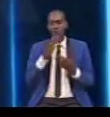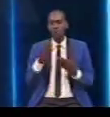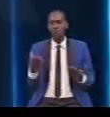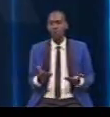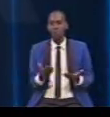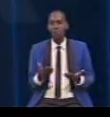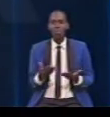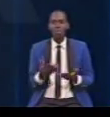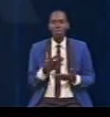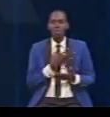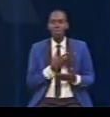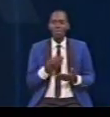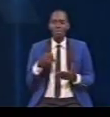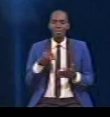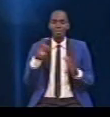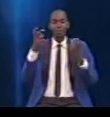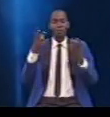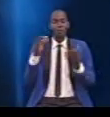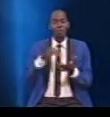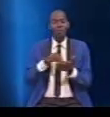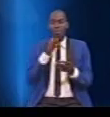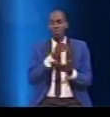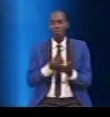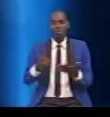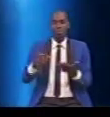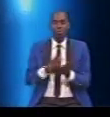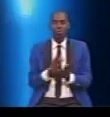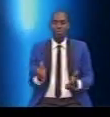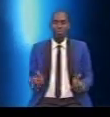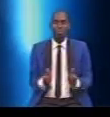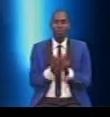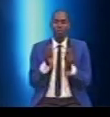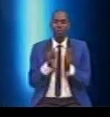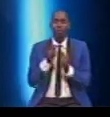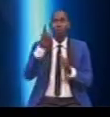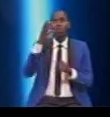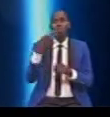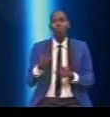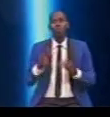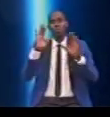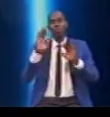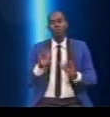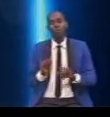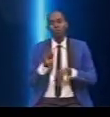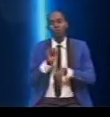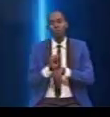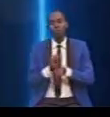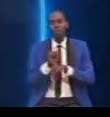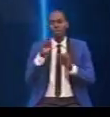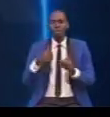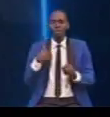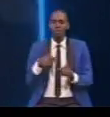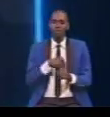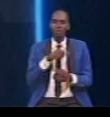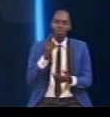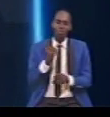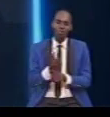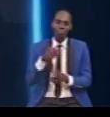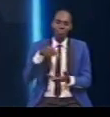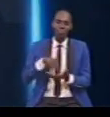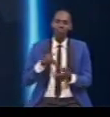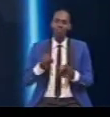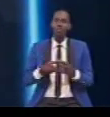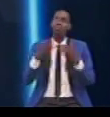is divine encounters with the God of miracles. Can we just stand and give him praise? And let's thank God for who he